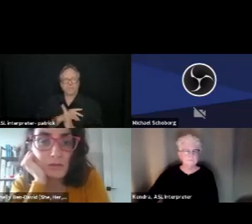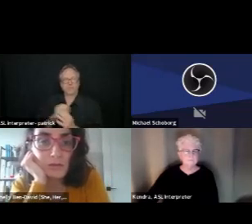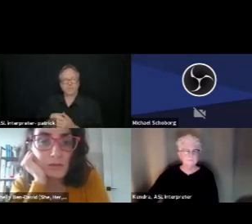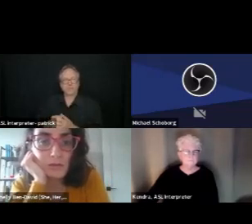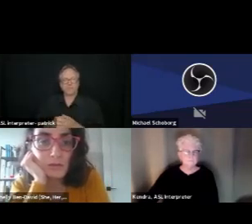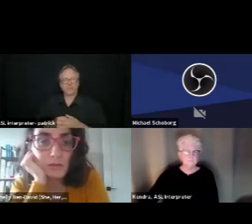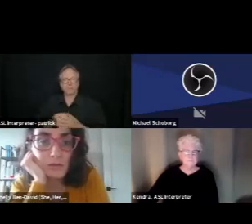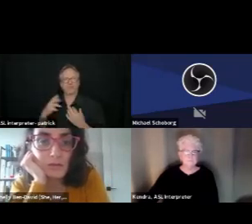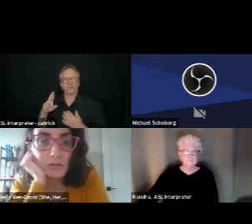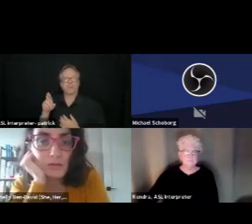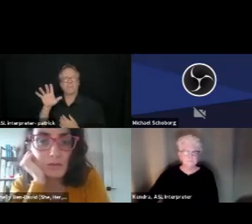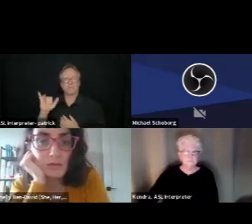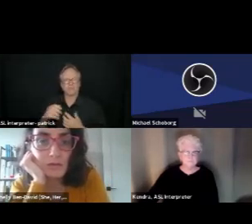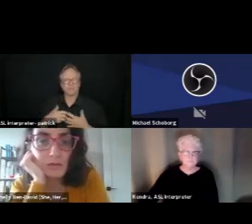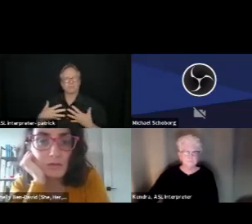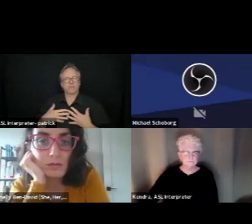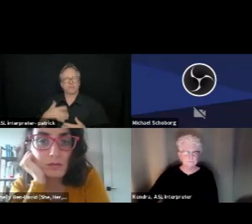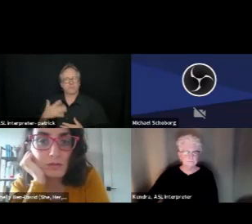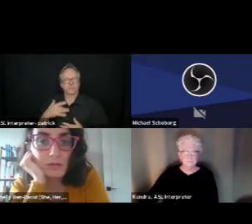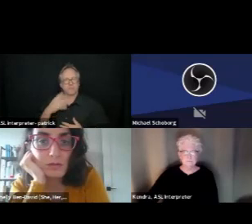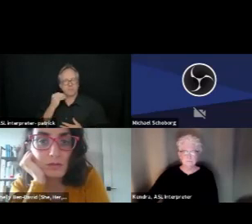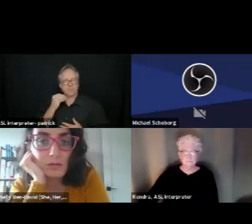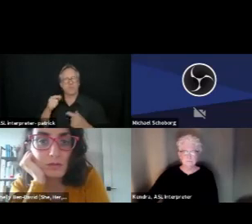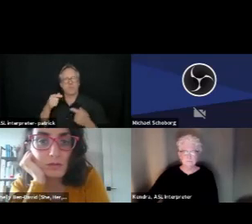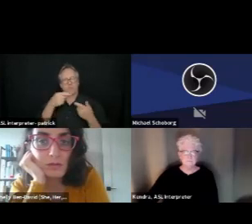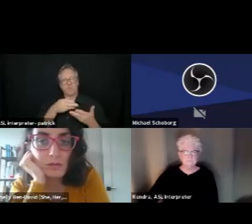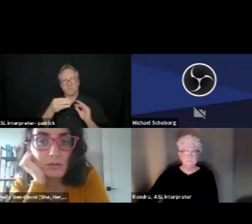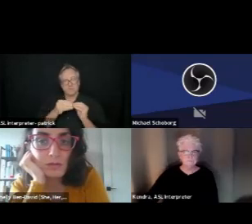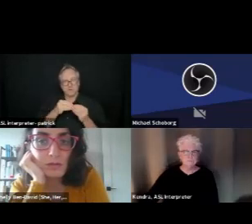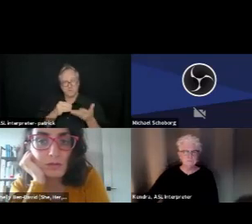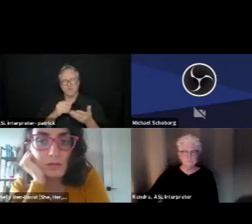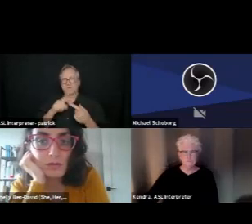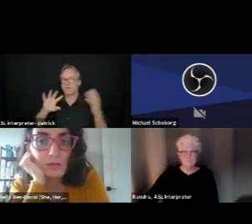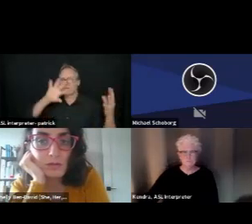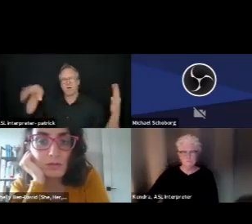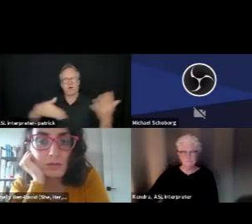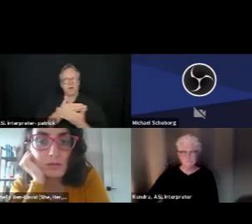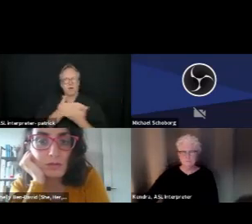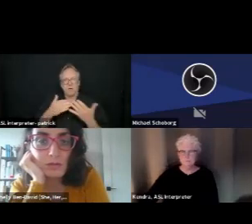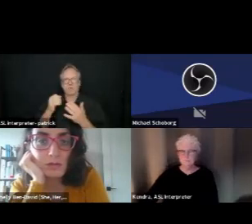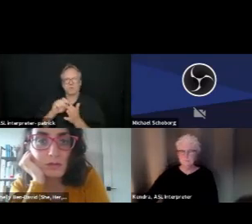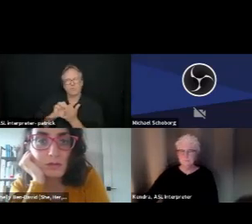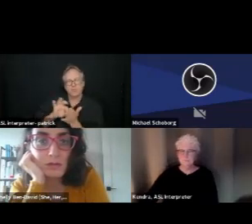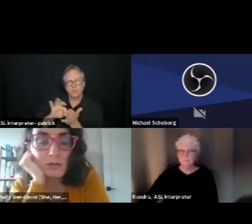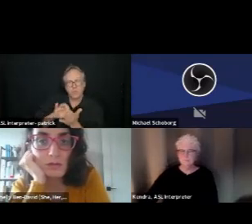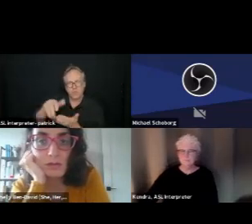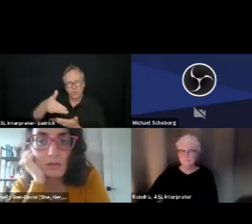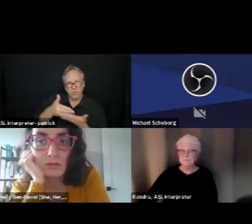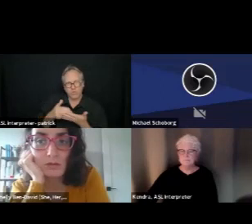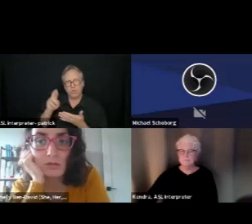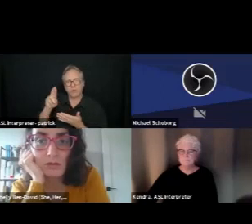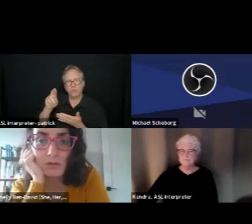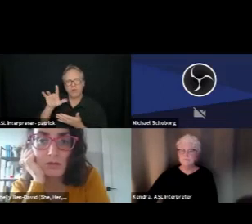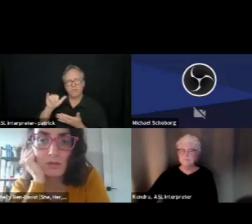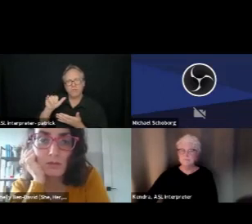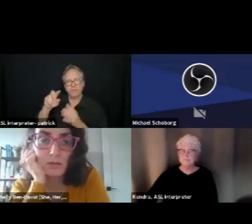reported experiencing. So this is data from the total, all total scores on what's called the recovery assessment scale,